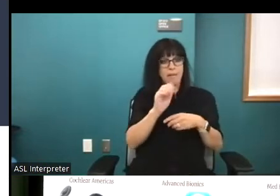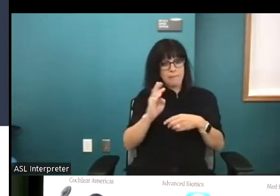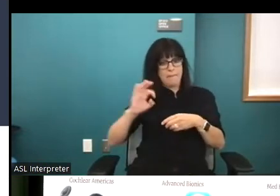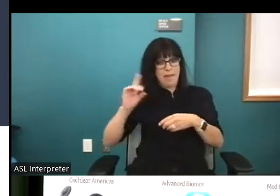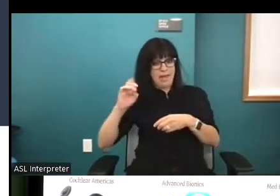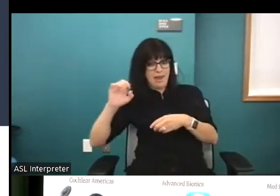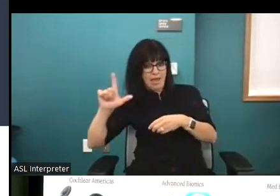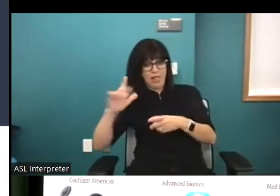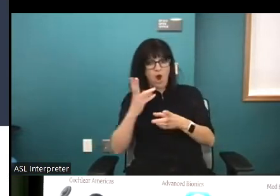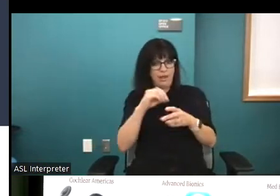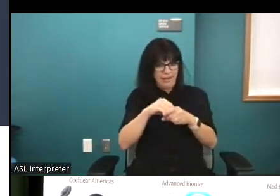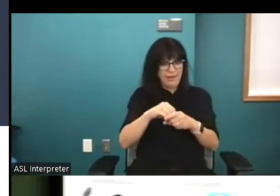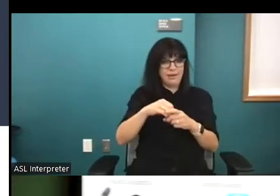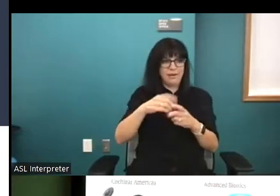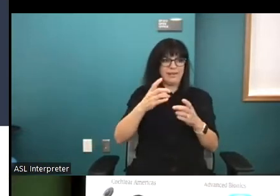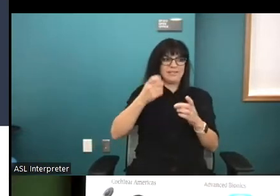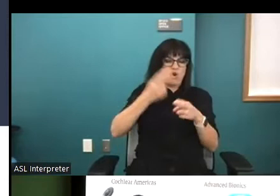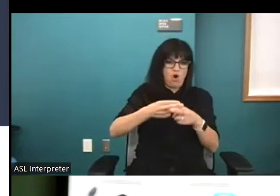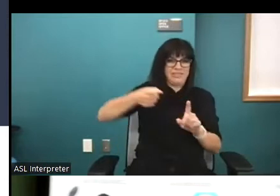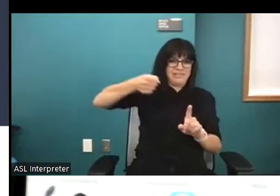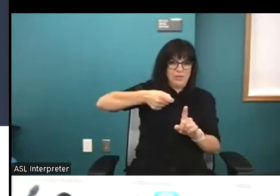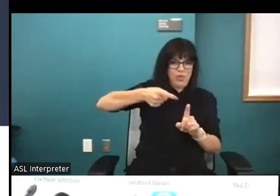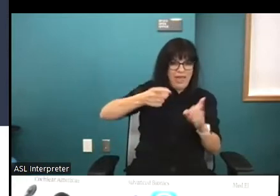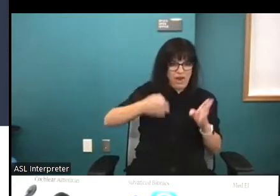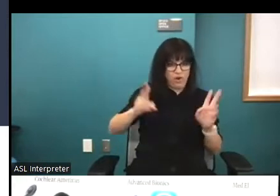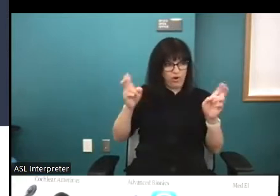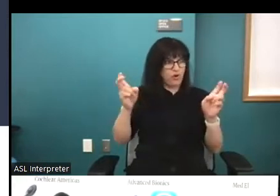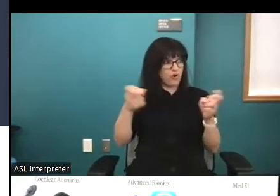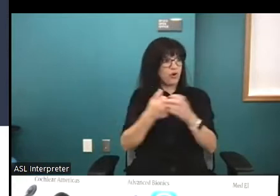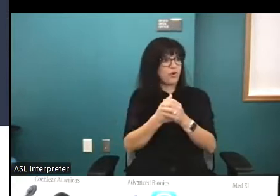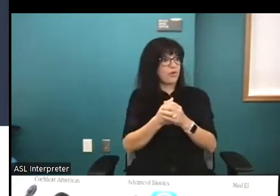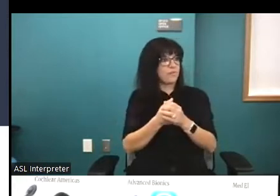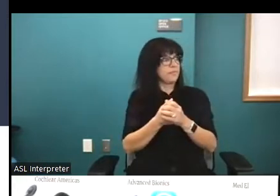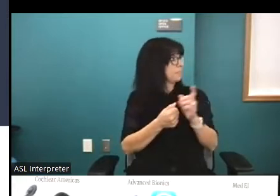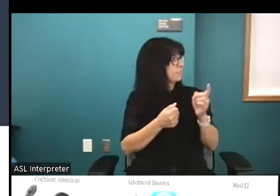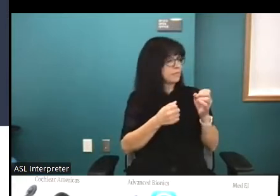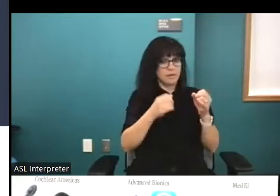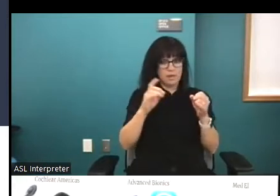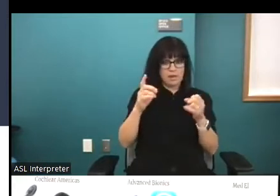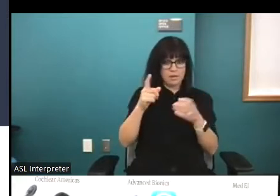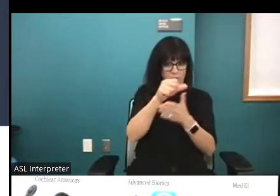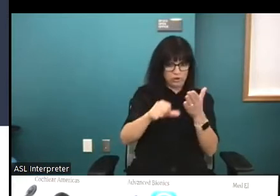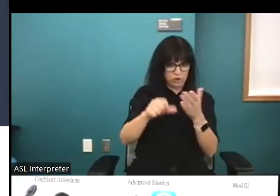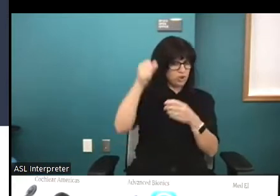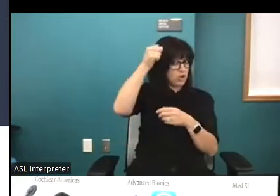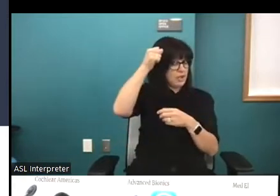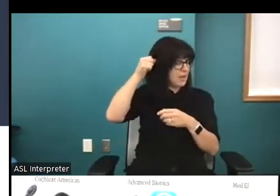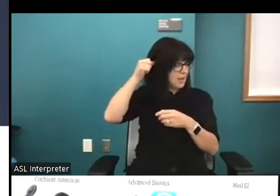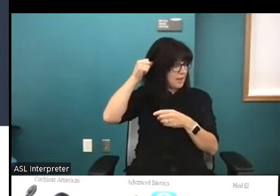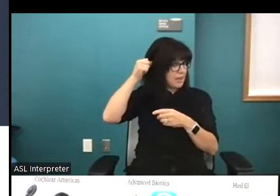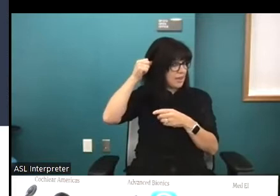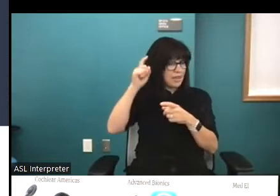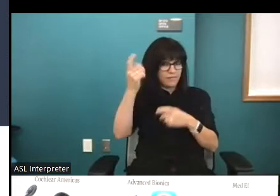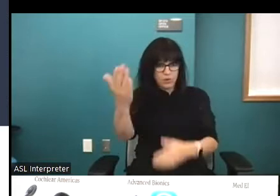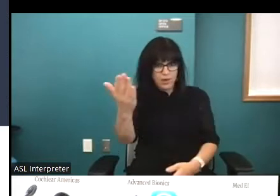the stimulator. That's what this part's called. So yeah. But when they do the surgery, and if you get really, really